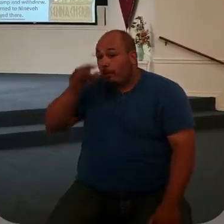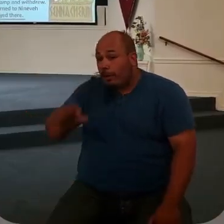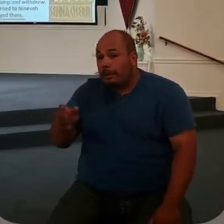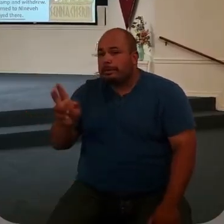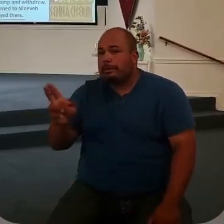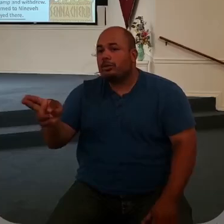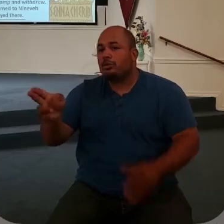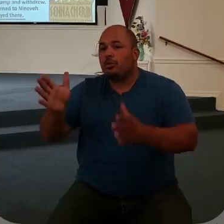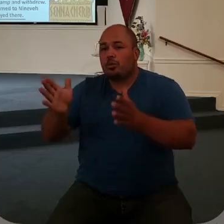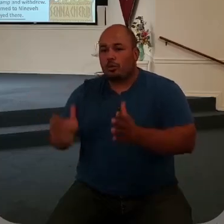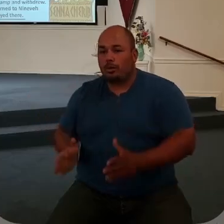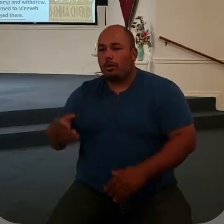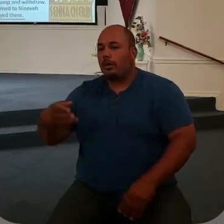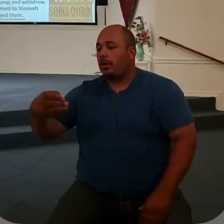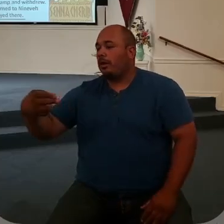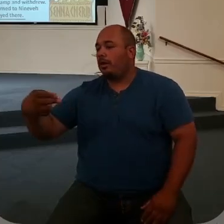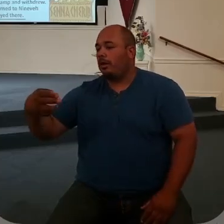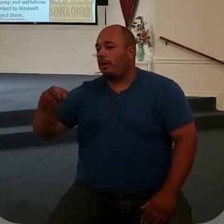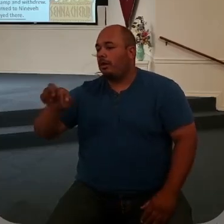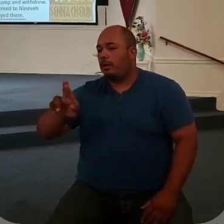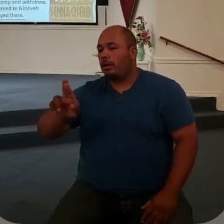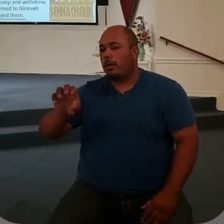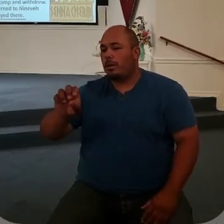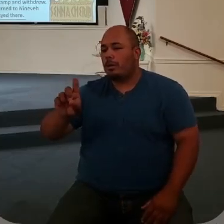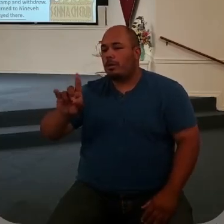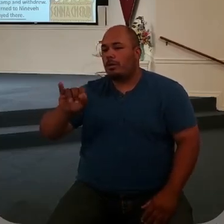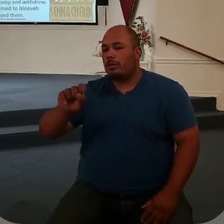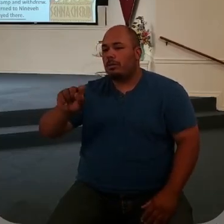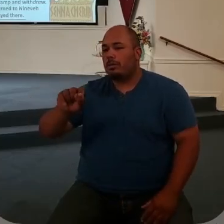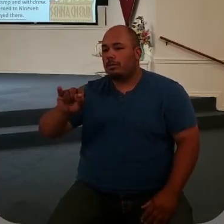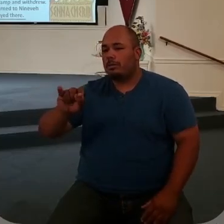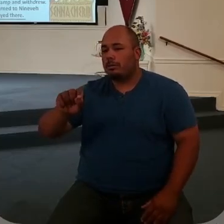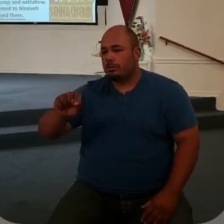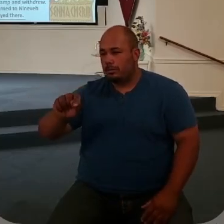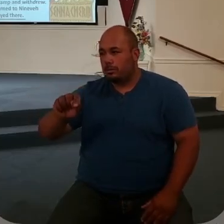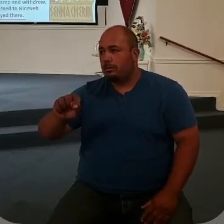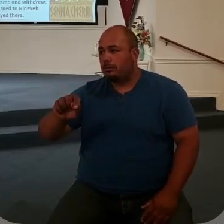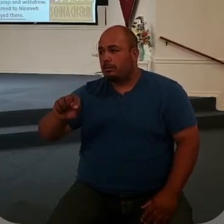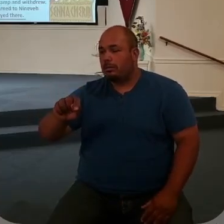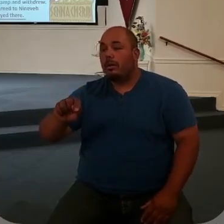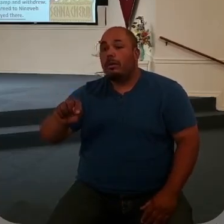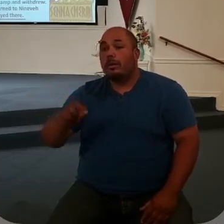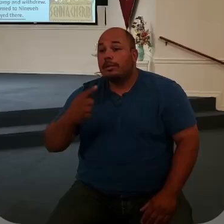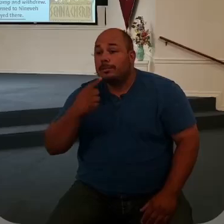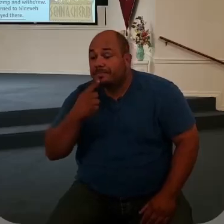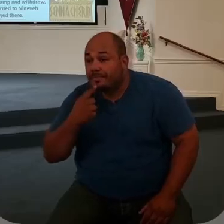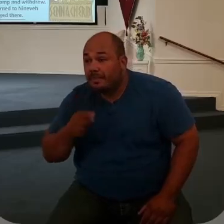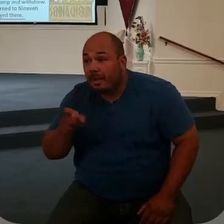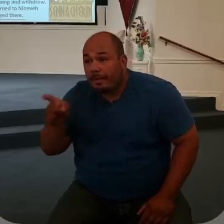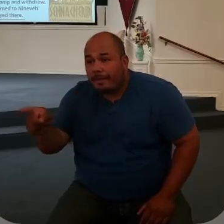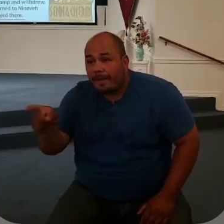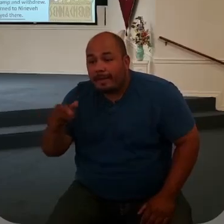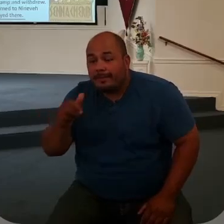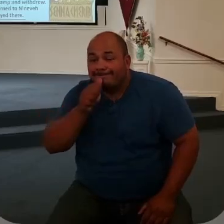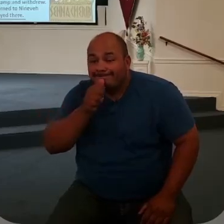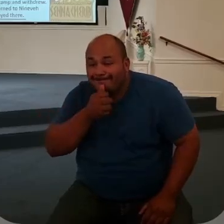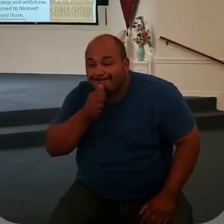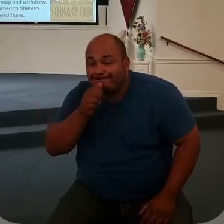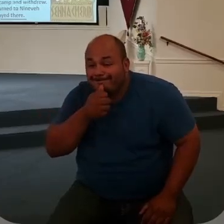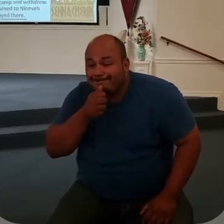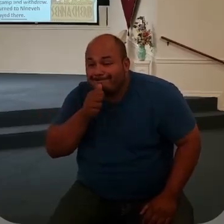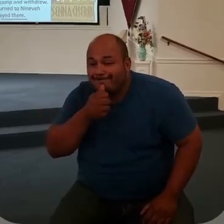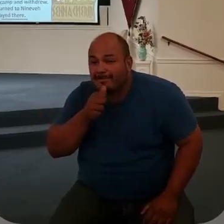about 250 years after these events, mentions that the Assyrian army suffered a huge, bizarre loss one